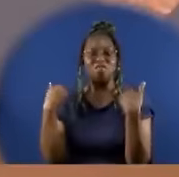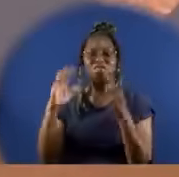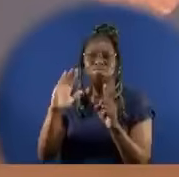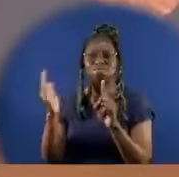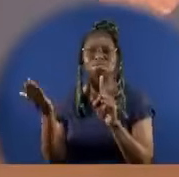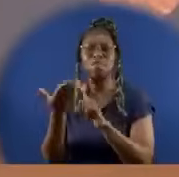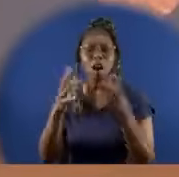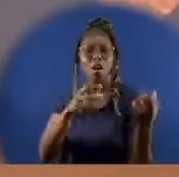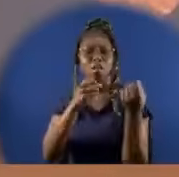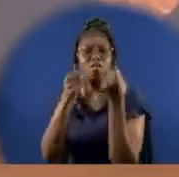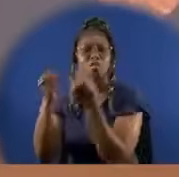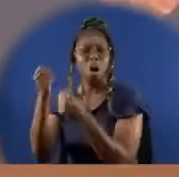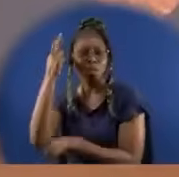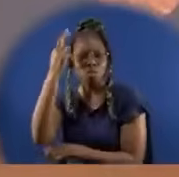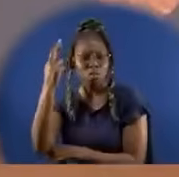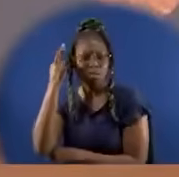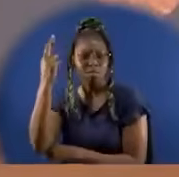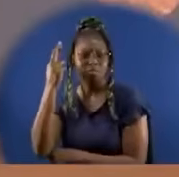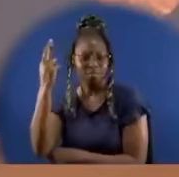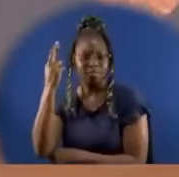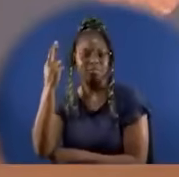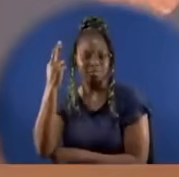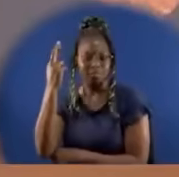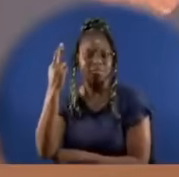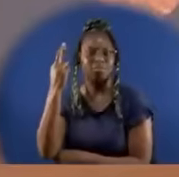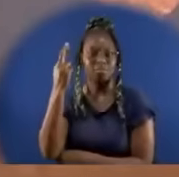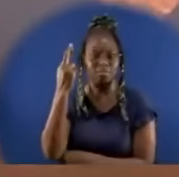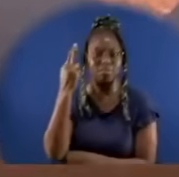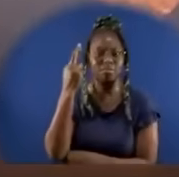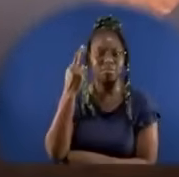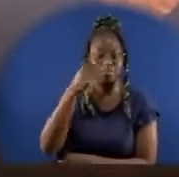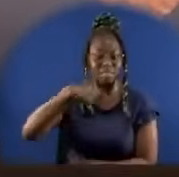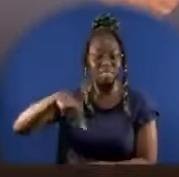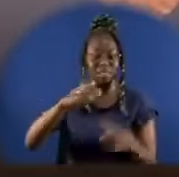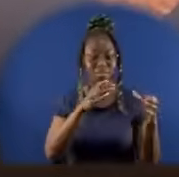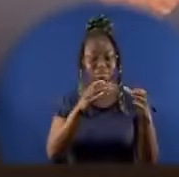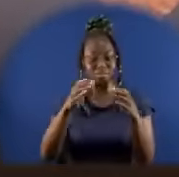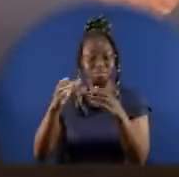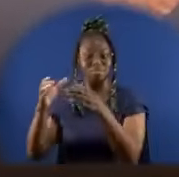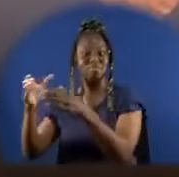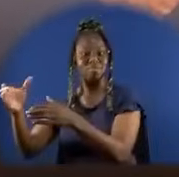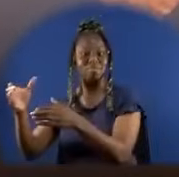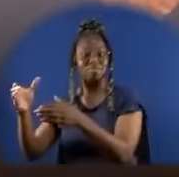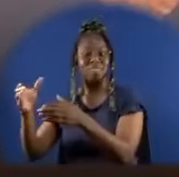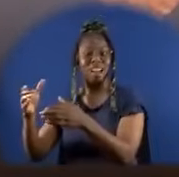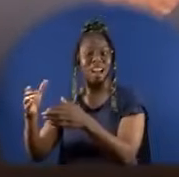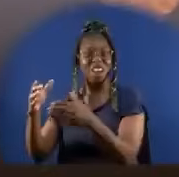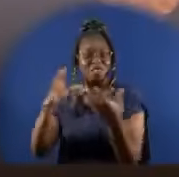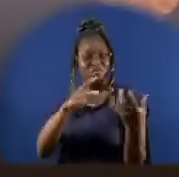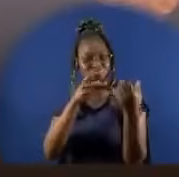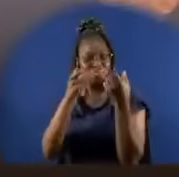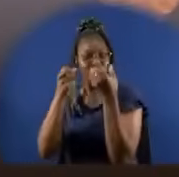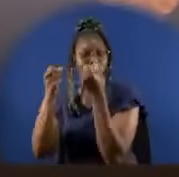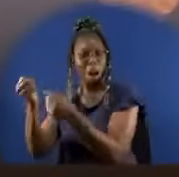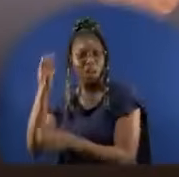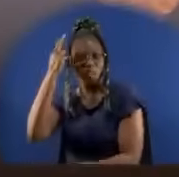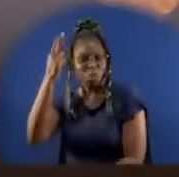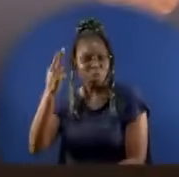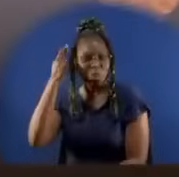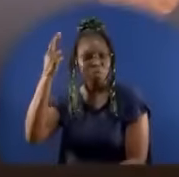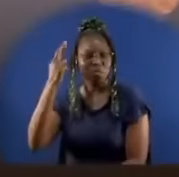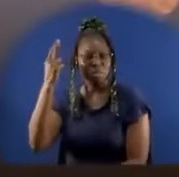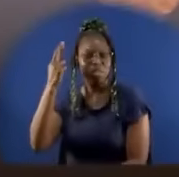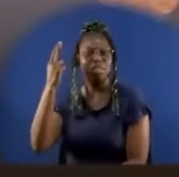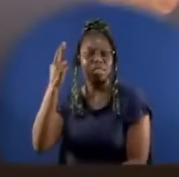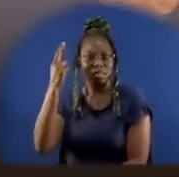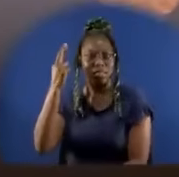Yes, a compelling argument. Watch the movements of the text. These elders provide a compelling argument. They go to Jesus as this centurion